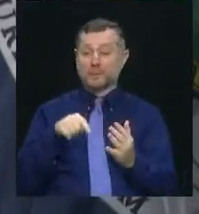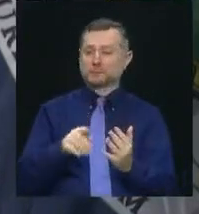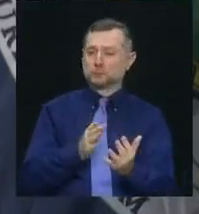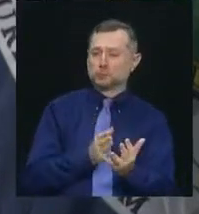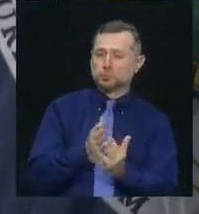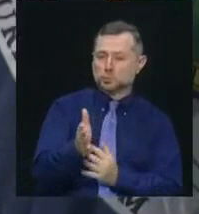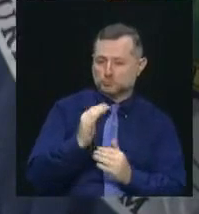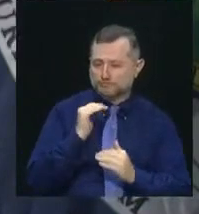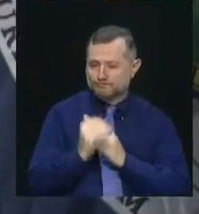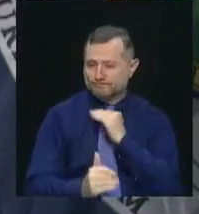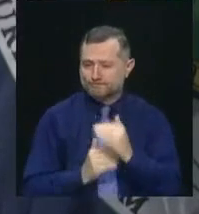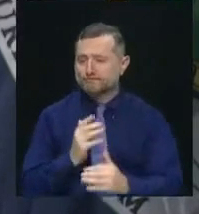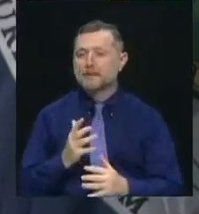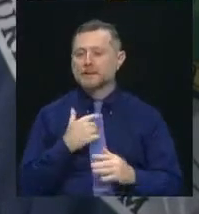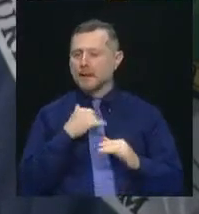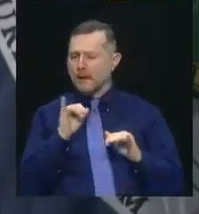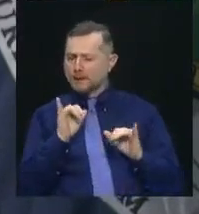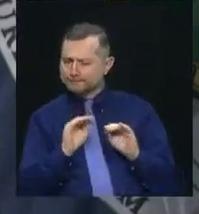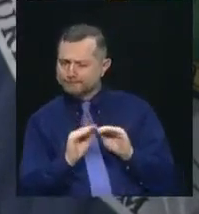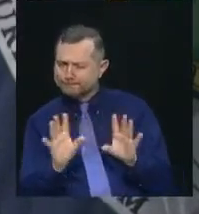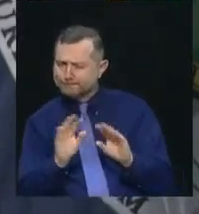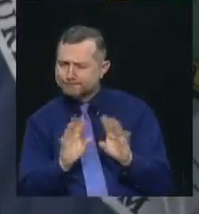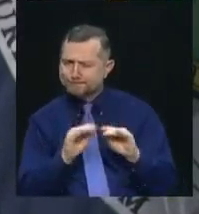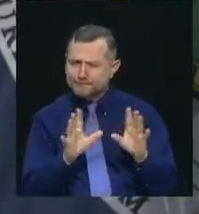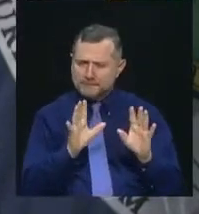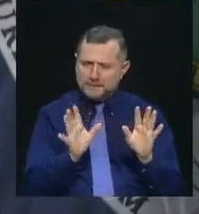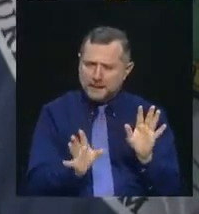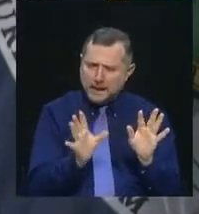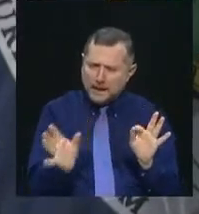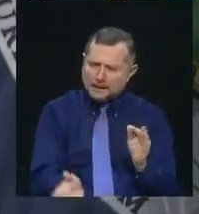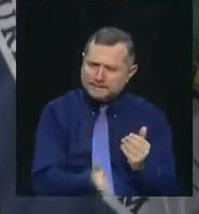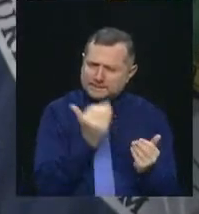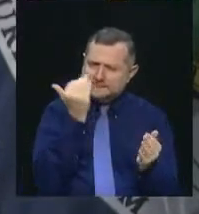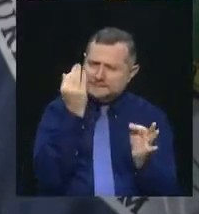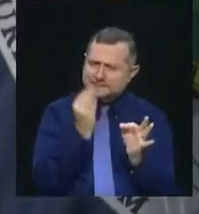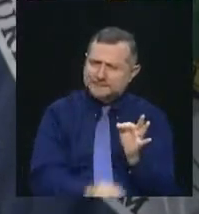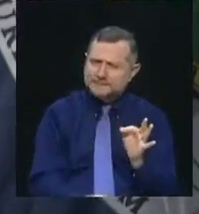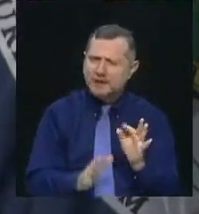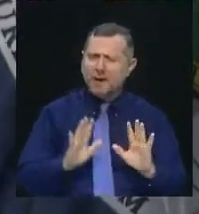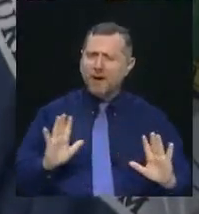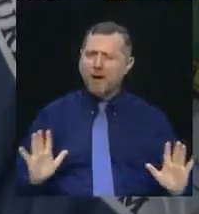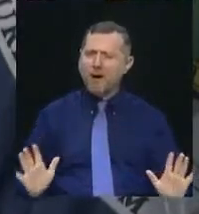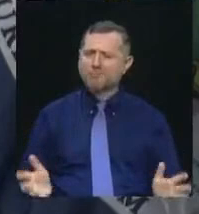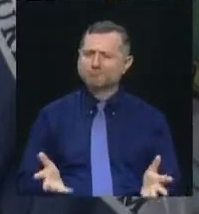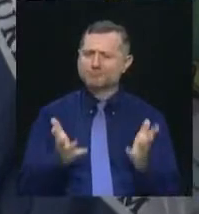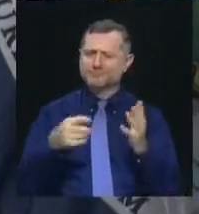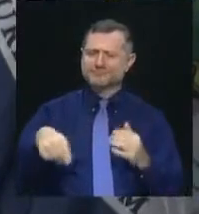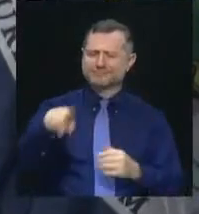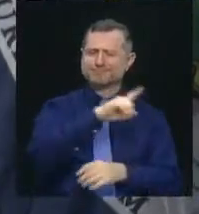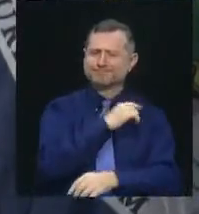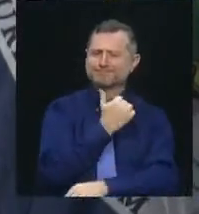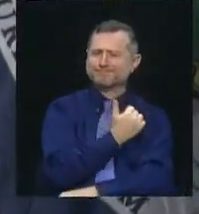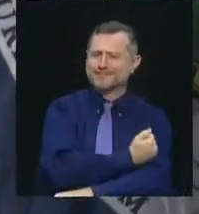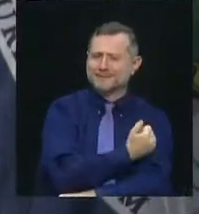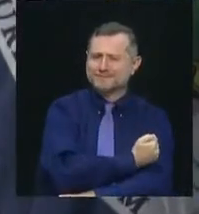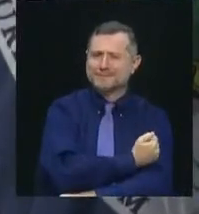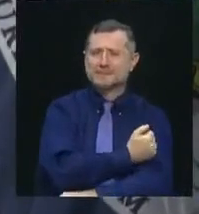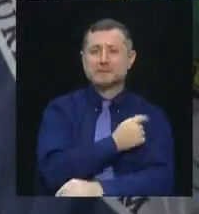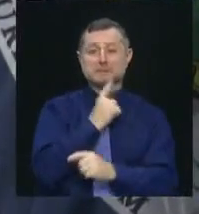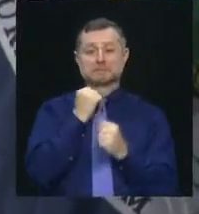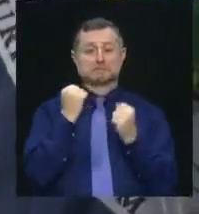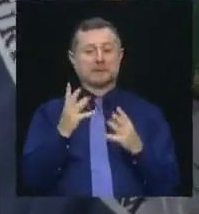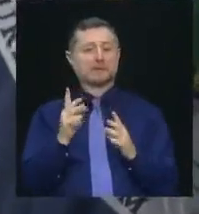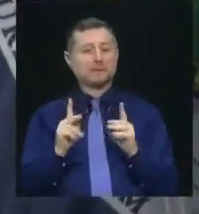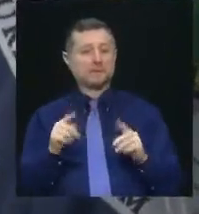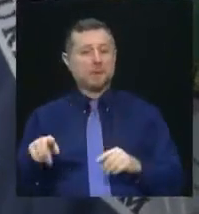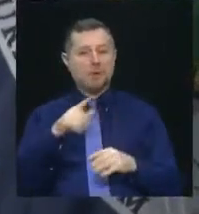months. It's as simple as more people getting vaccinated. We have a high rate of at least people getting their first dose at this time in the